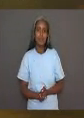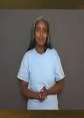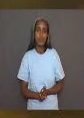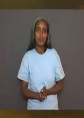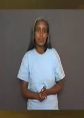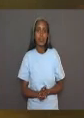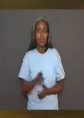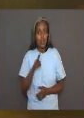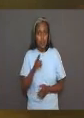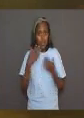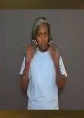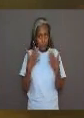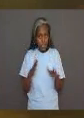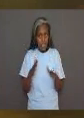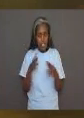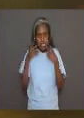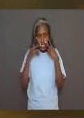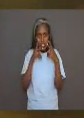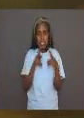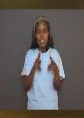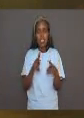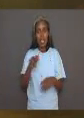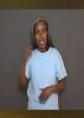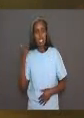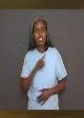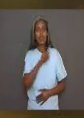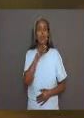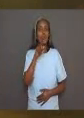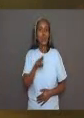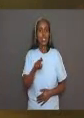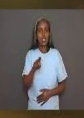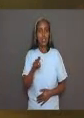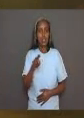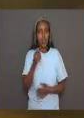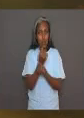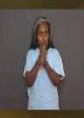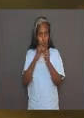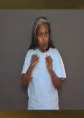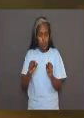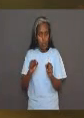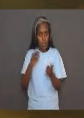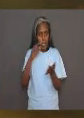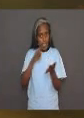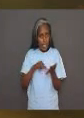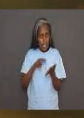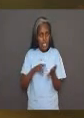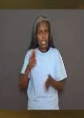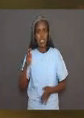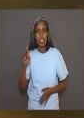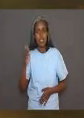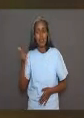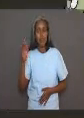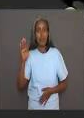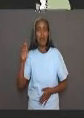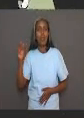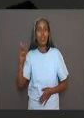When you are finished, see what other questions you could solve by reading the bar chart.